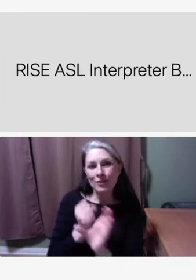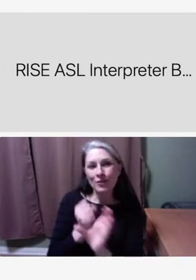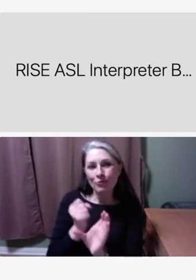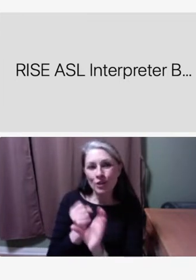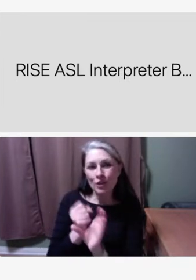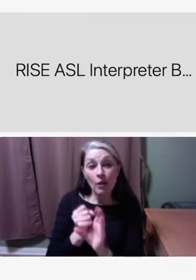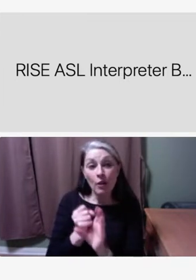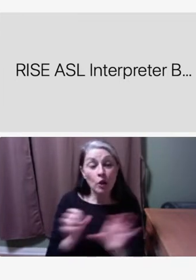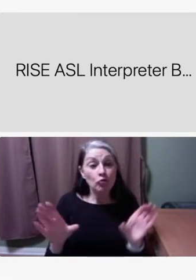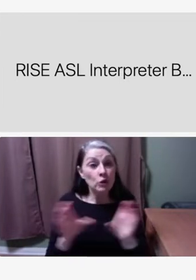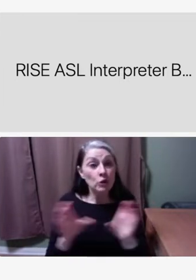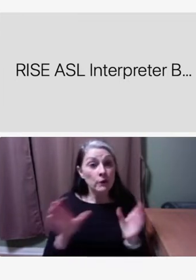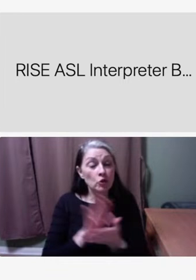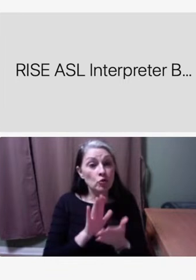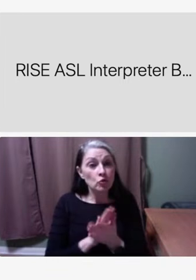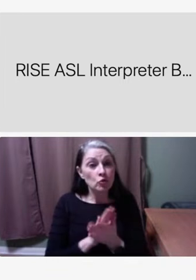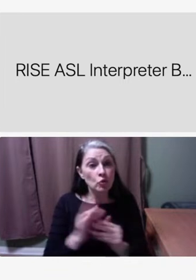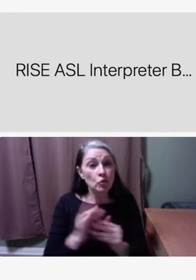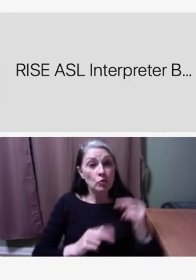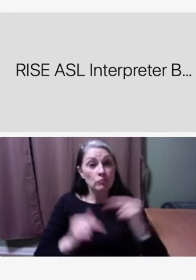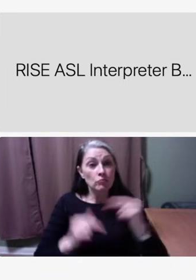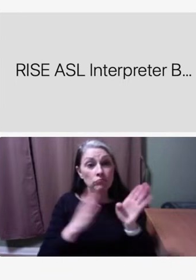planning from UCR.